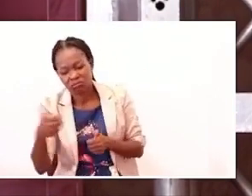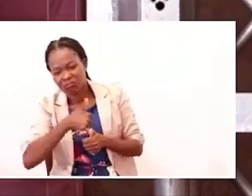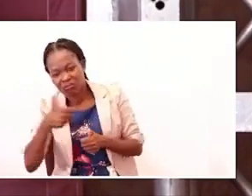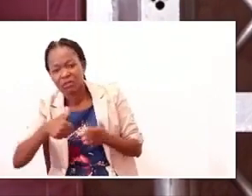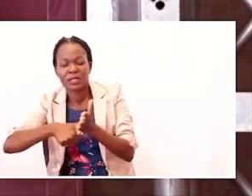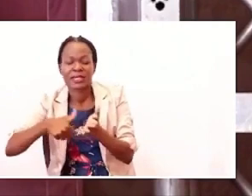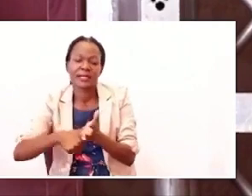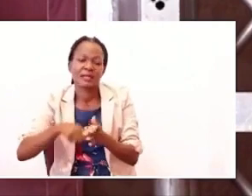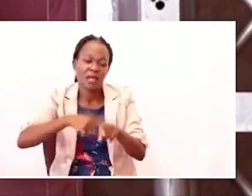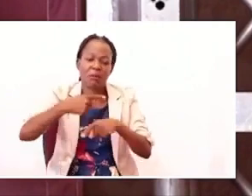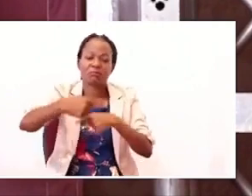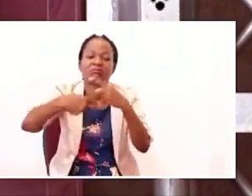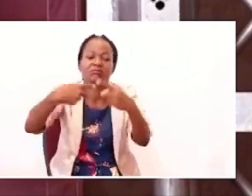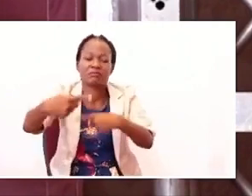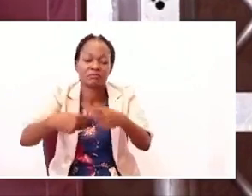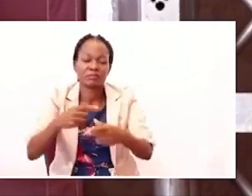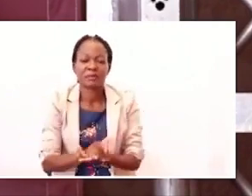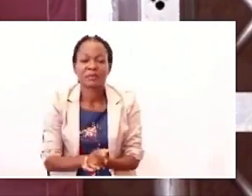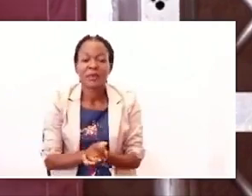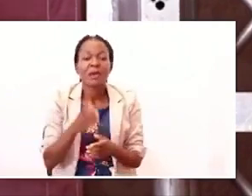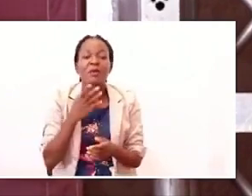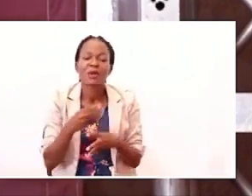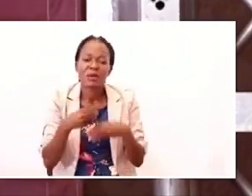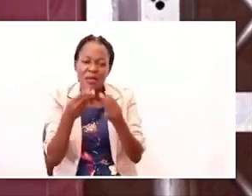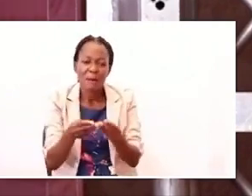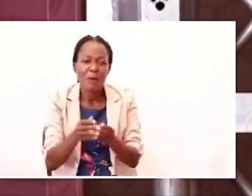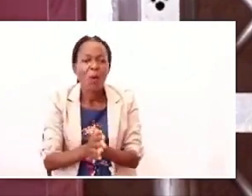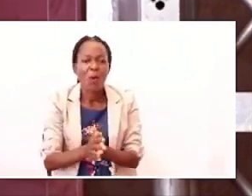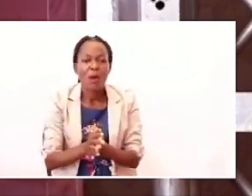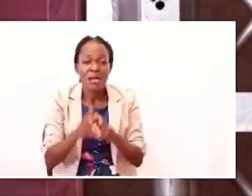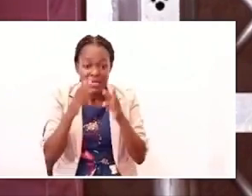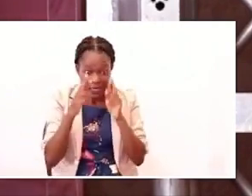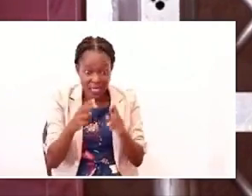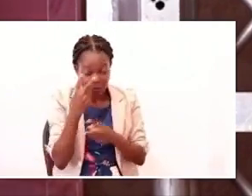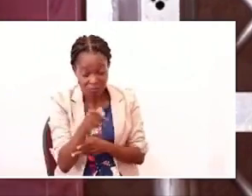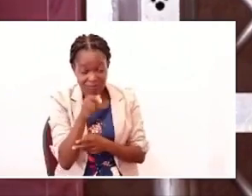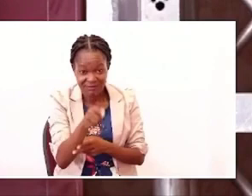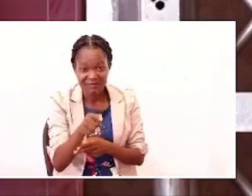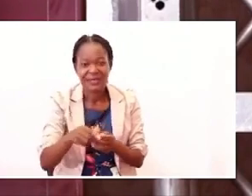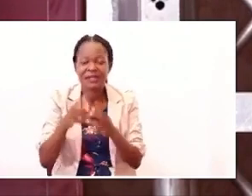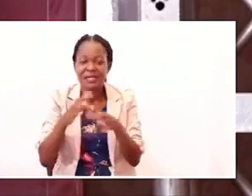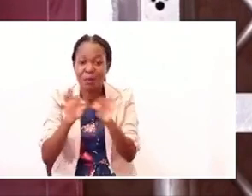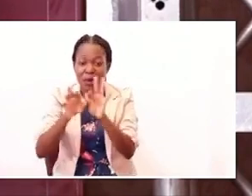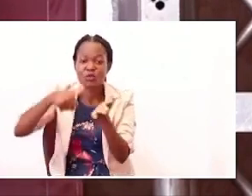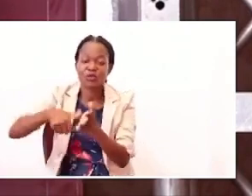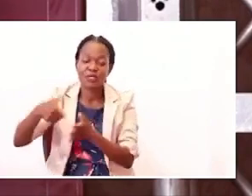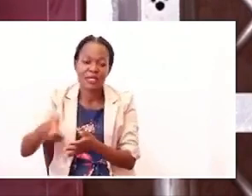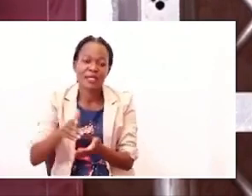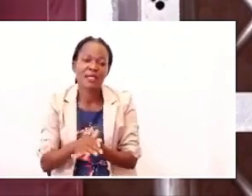periods. And to give you more evidence of the importance of debt, let me